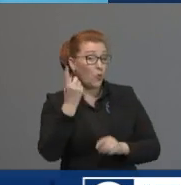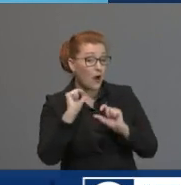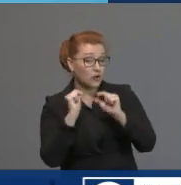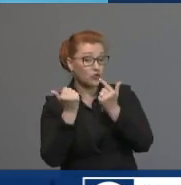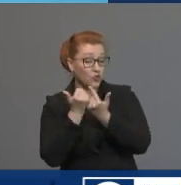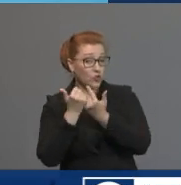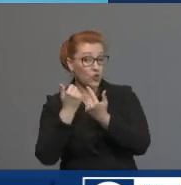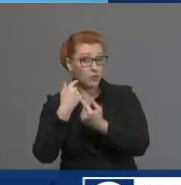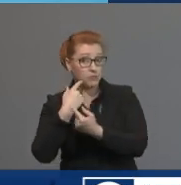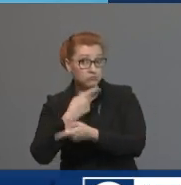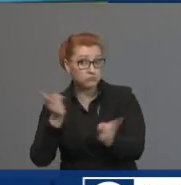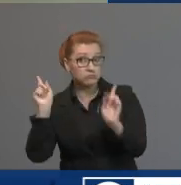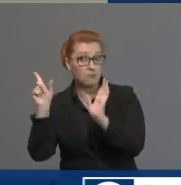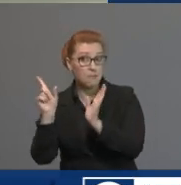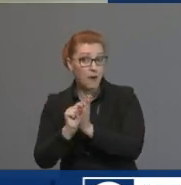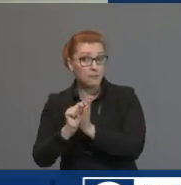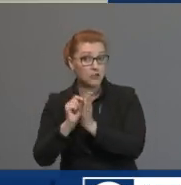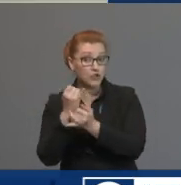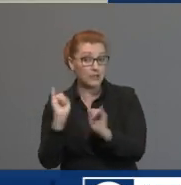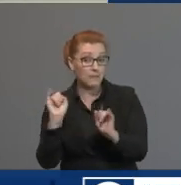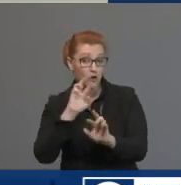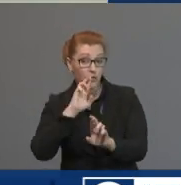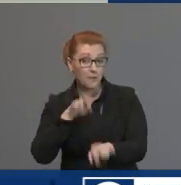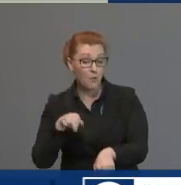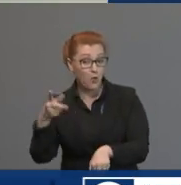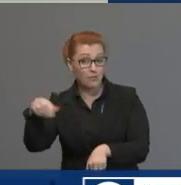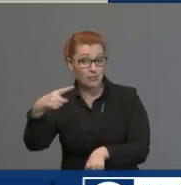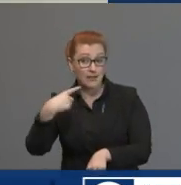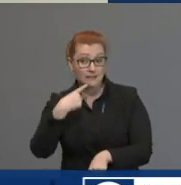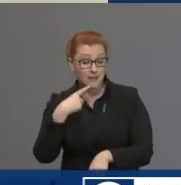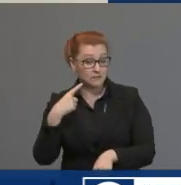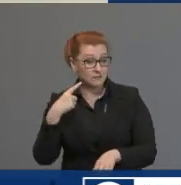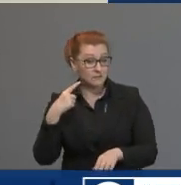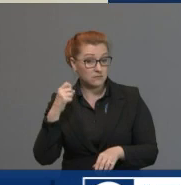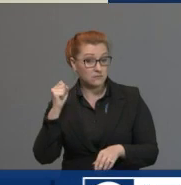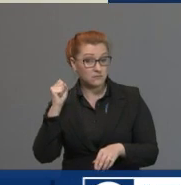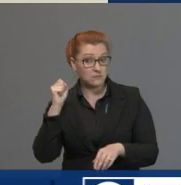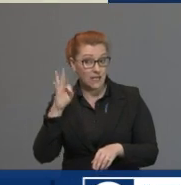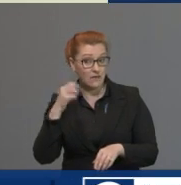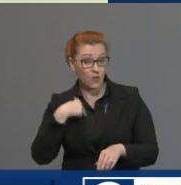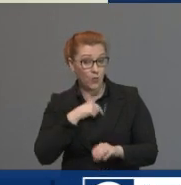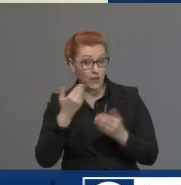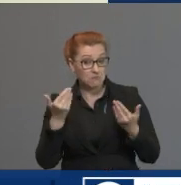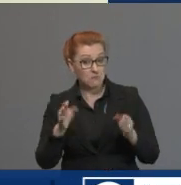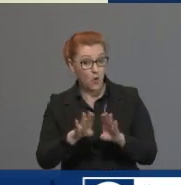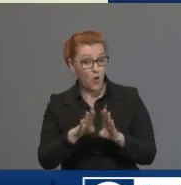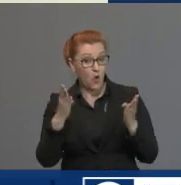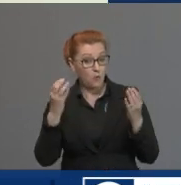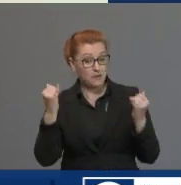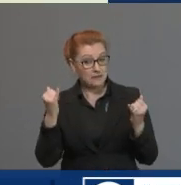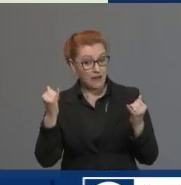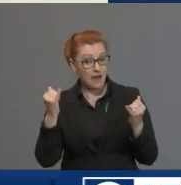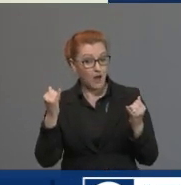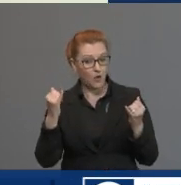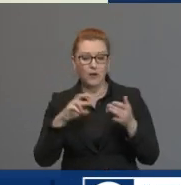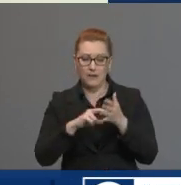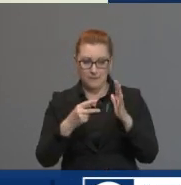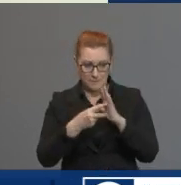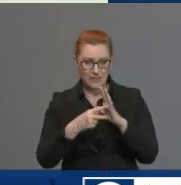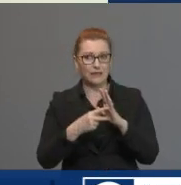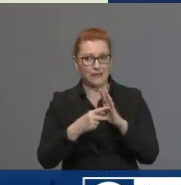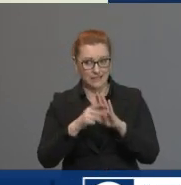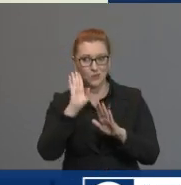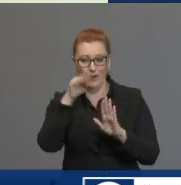them put out their independent report over the weekend saying that they do think that if we reopen now and don't keep up with the social distancing, that